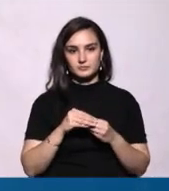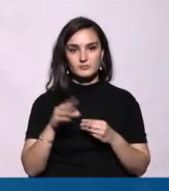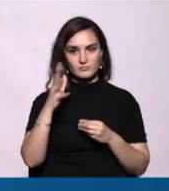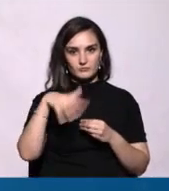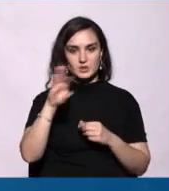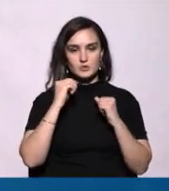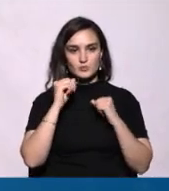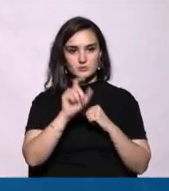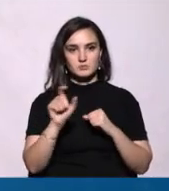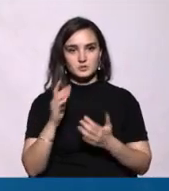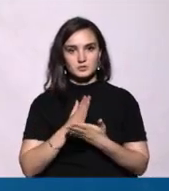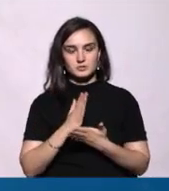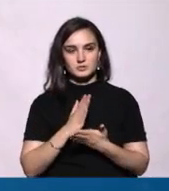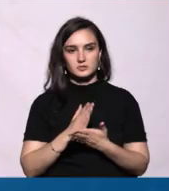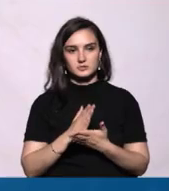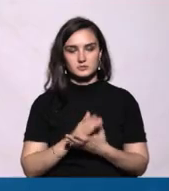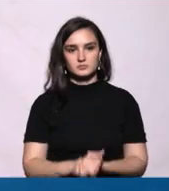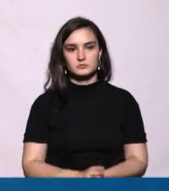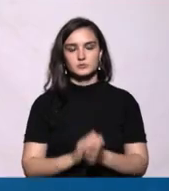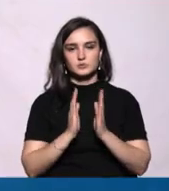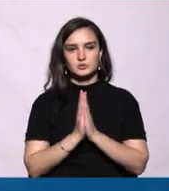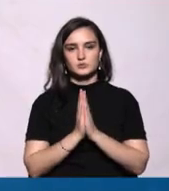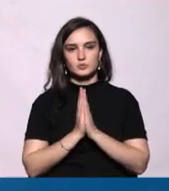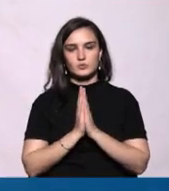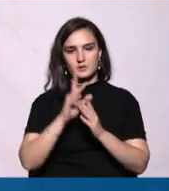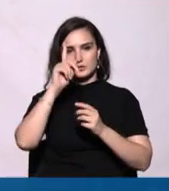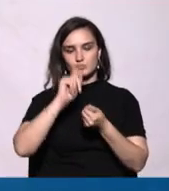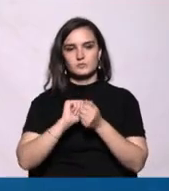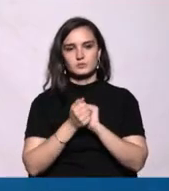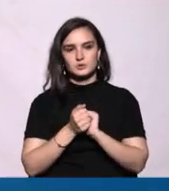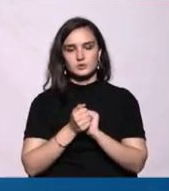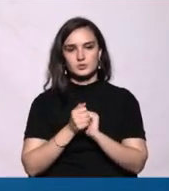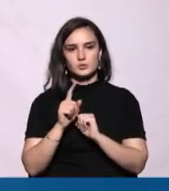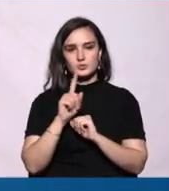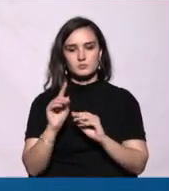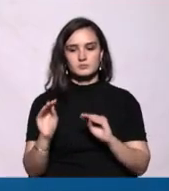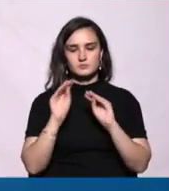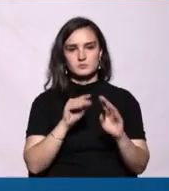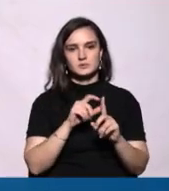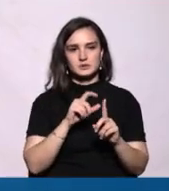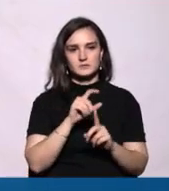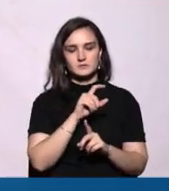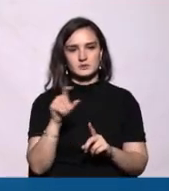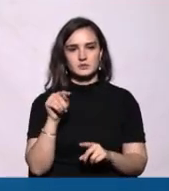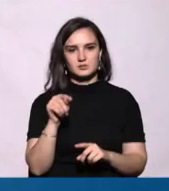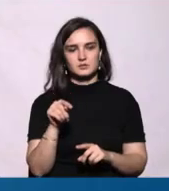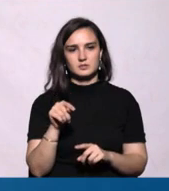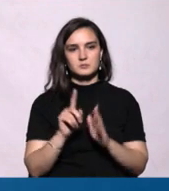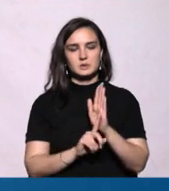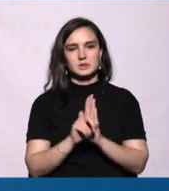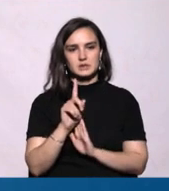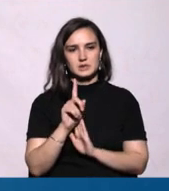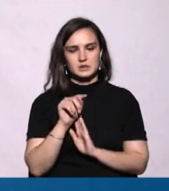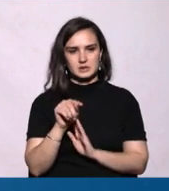they sportsmen? So, please do remember to put the verb to be at the